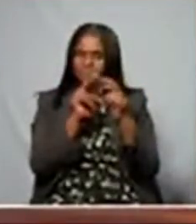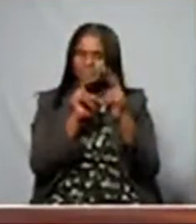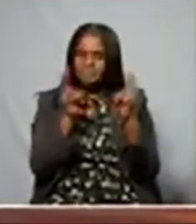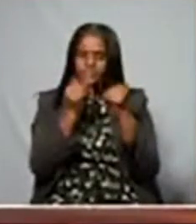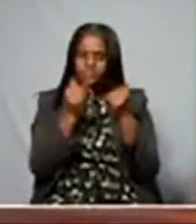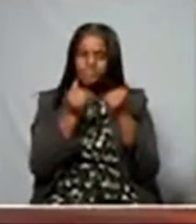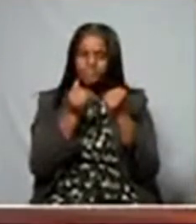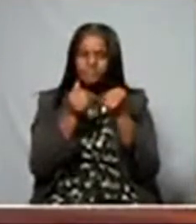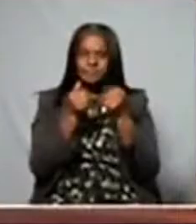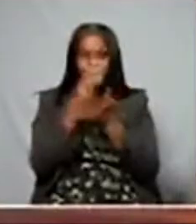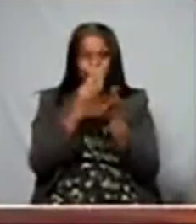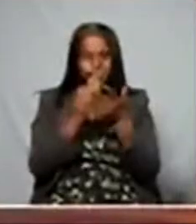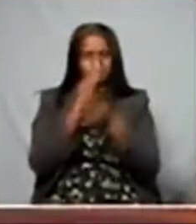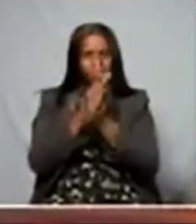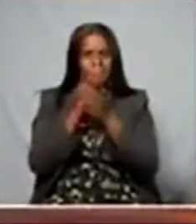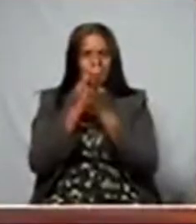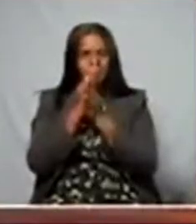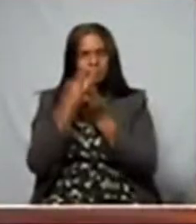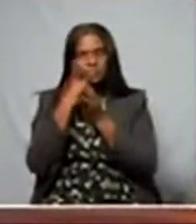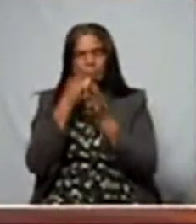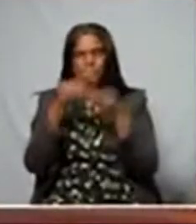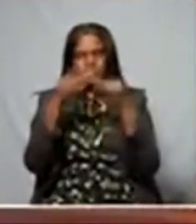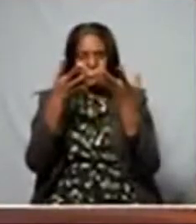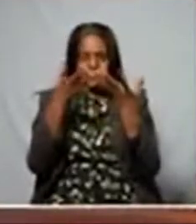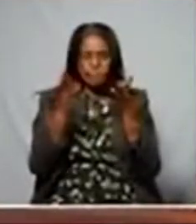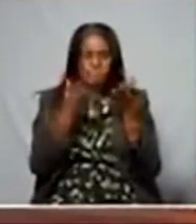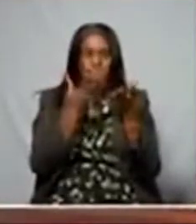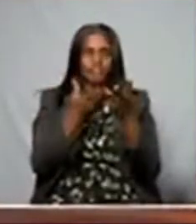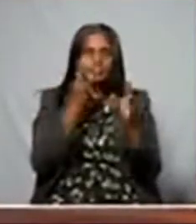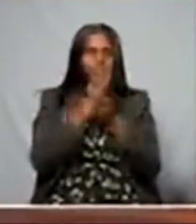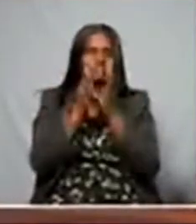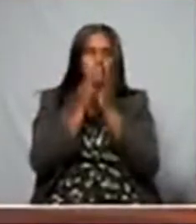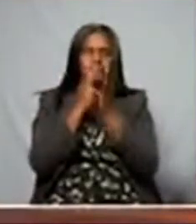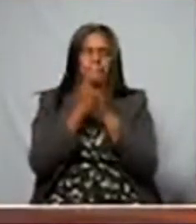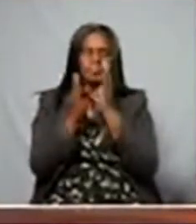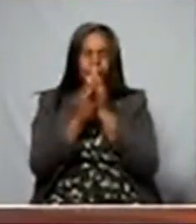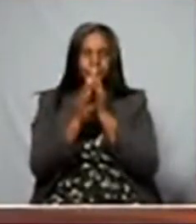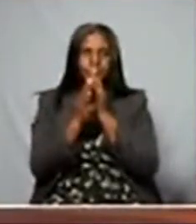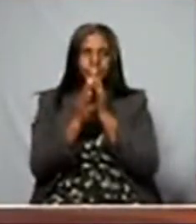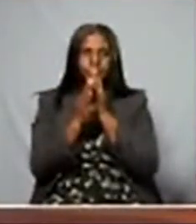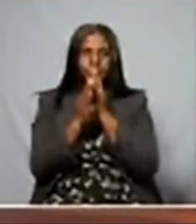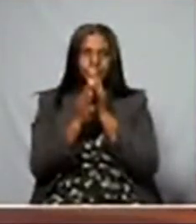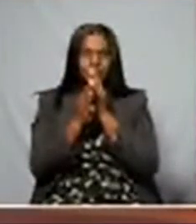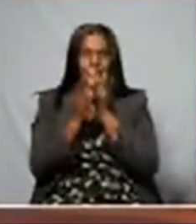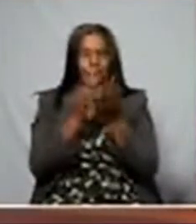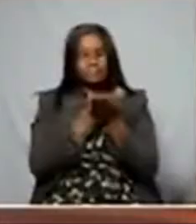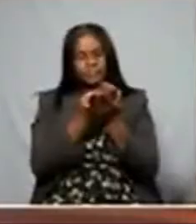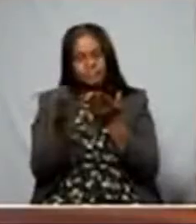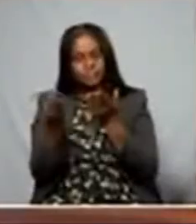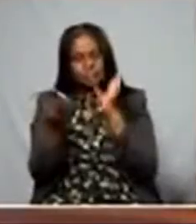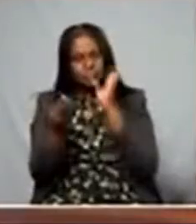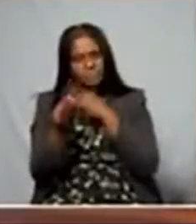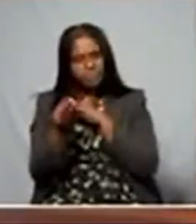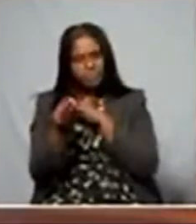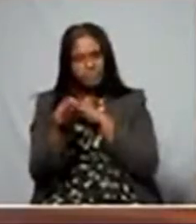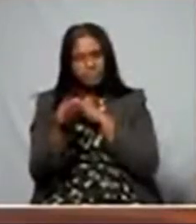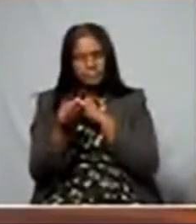So, some contractors who are given contracts failed